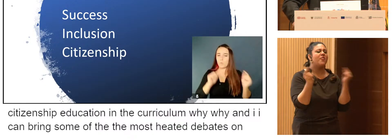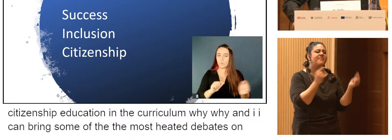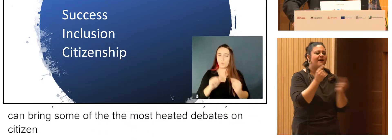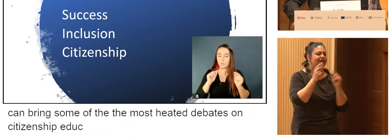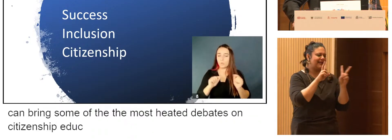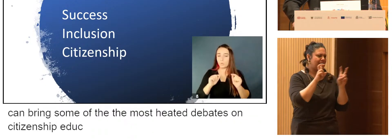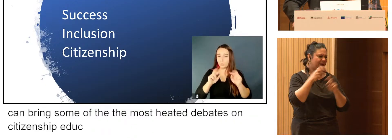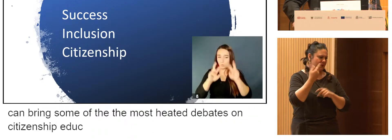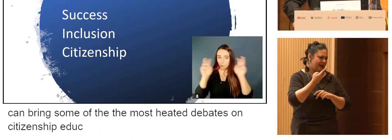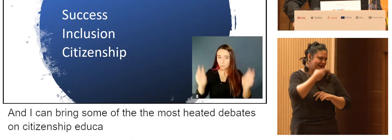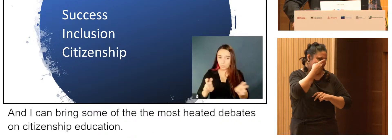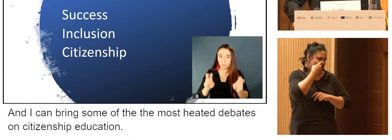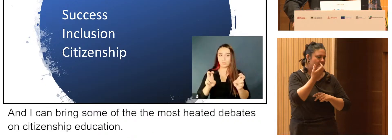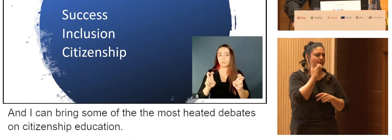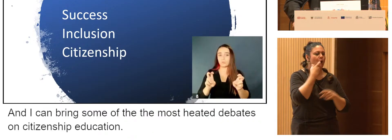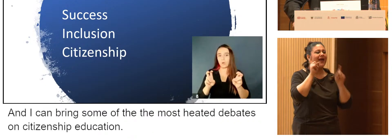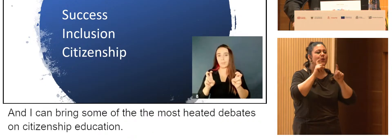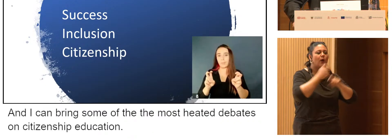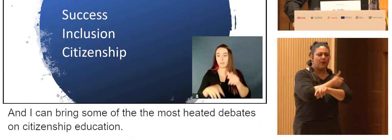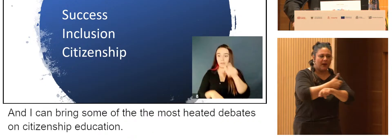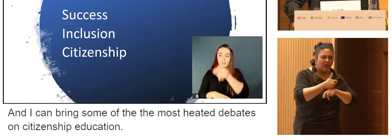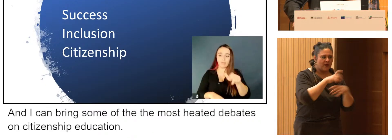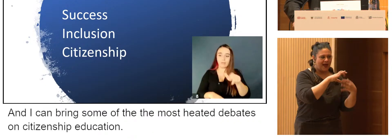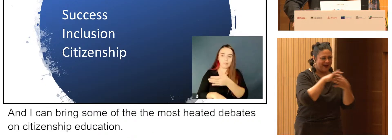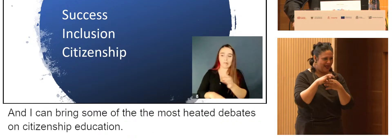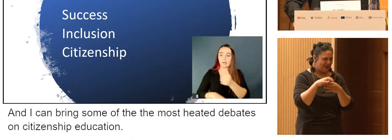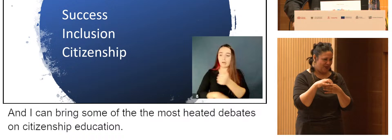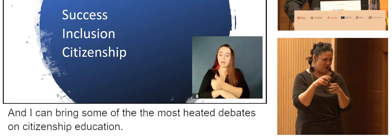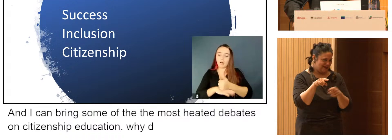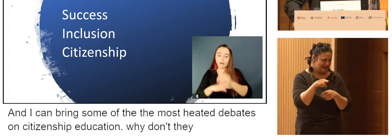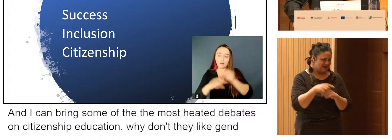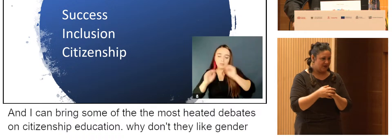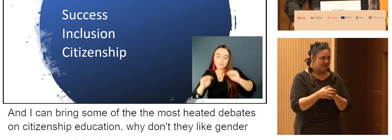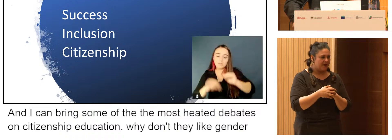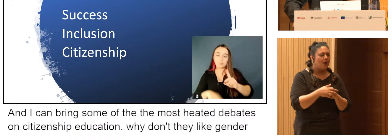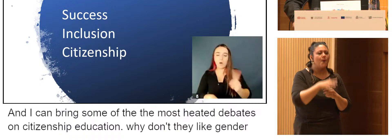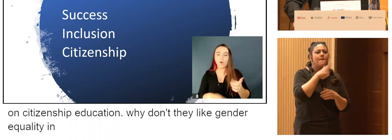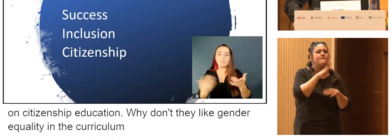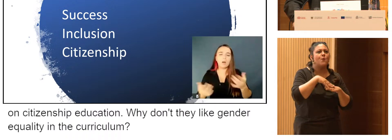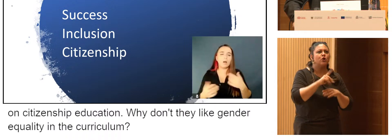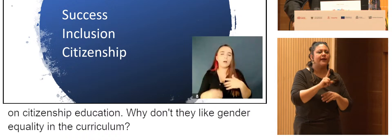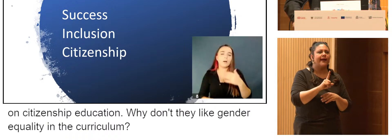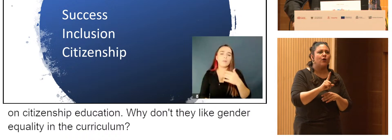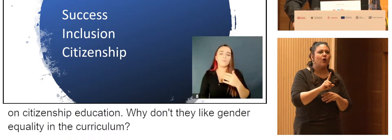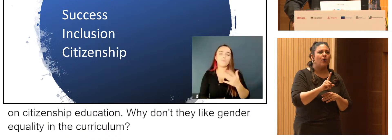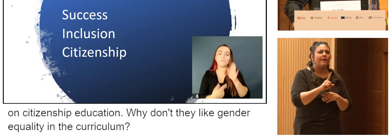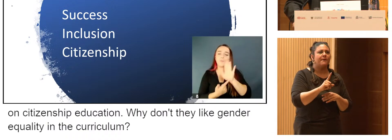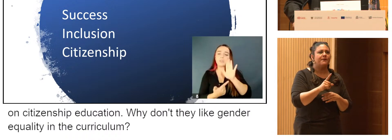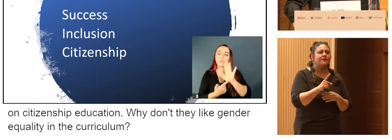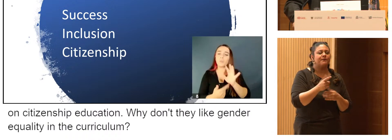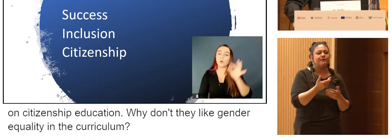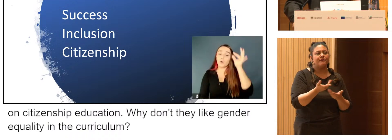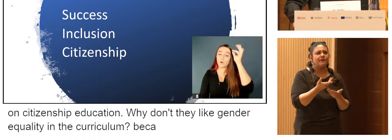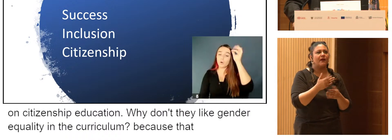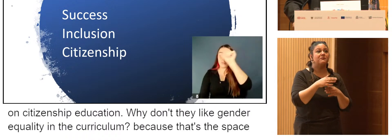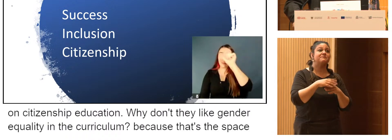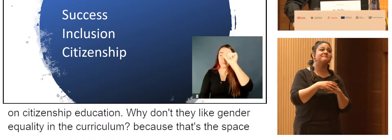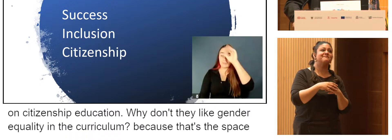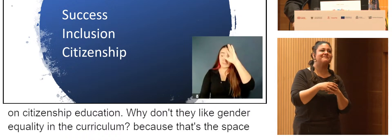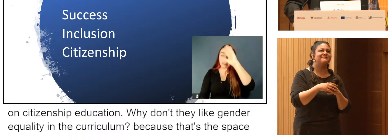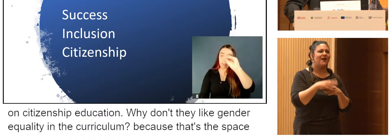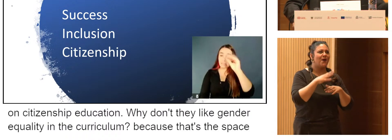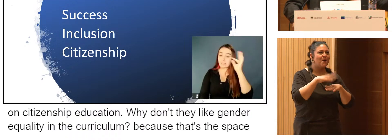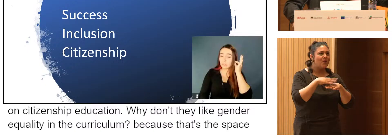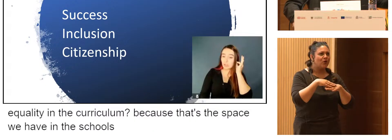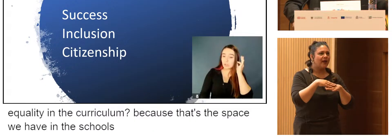education. Why don't they like gender equality in the curriculum? Because that's the space we have in the schools to